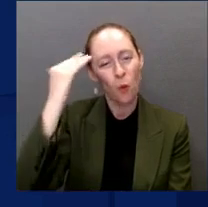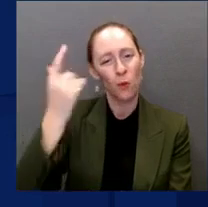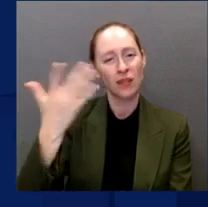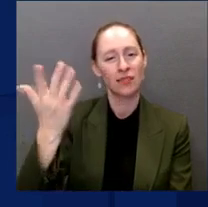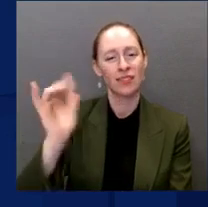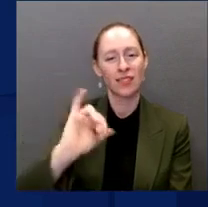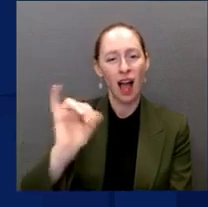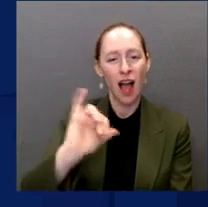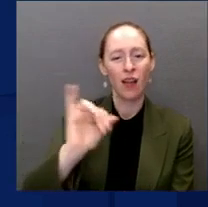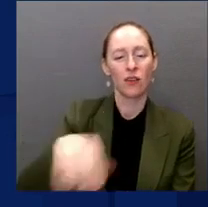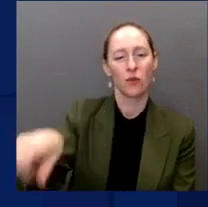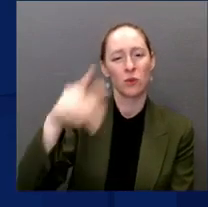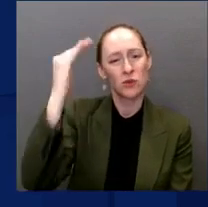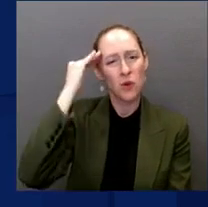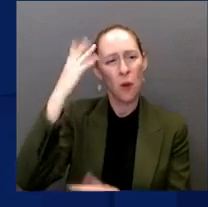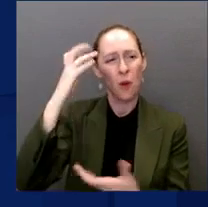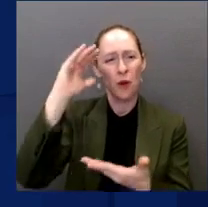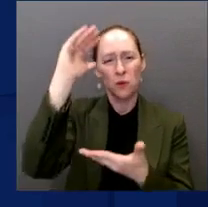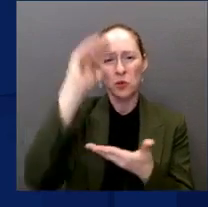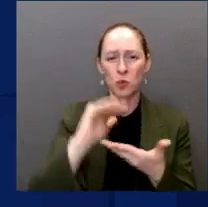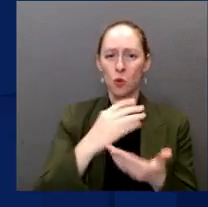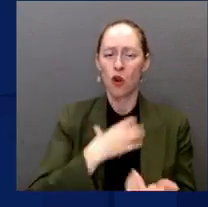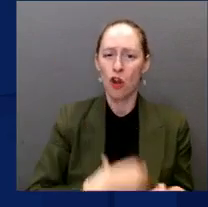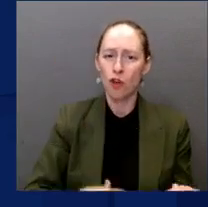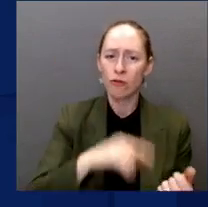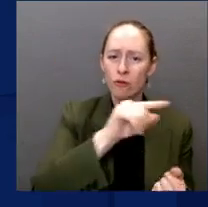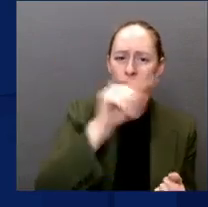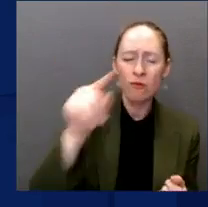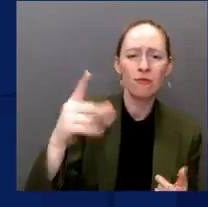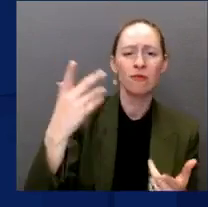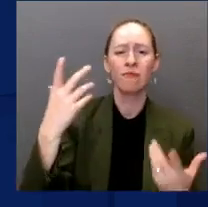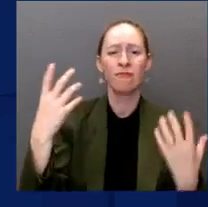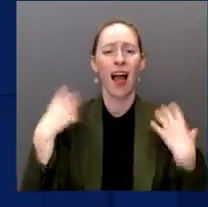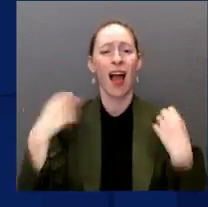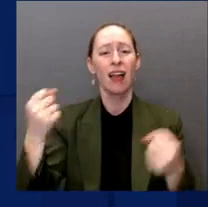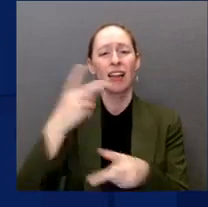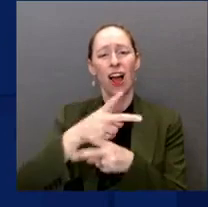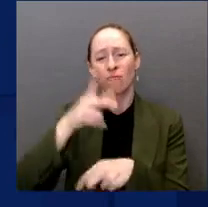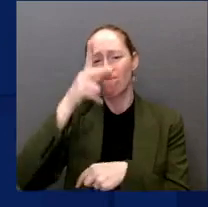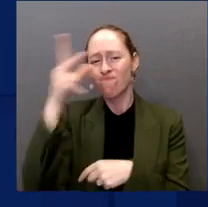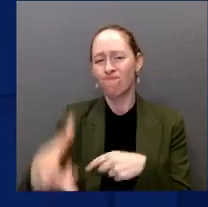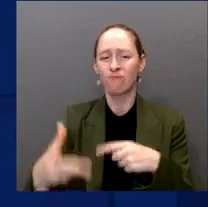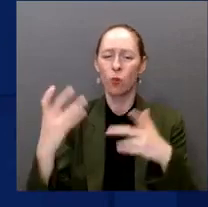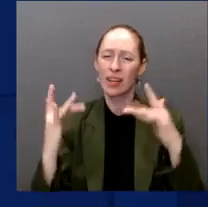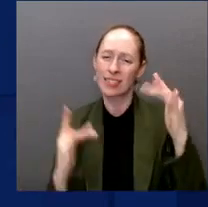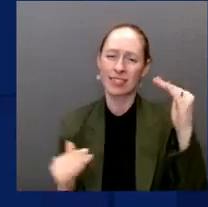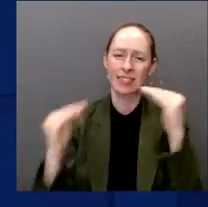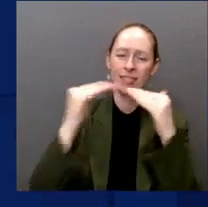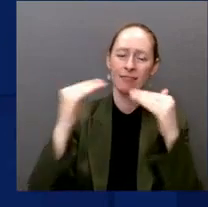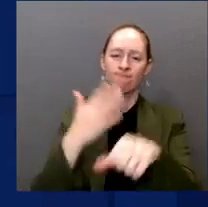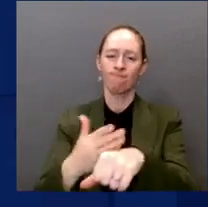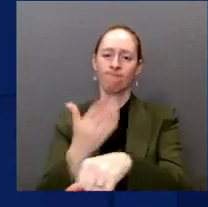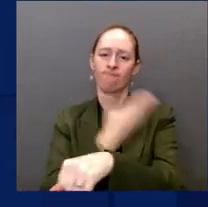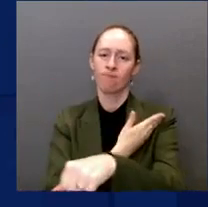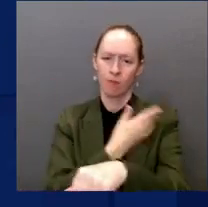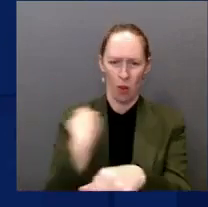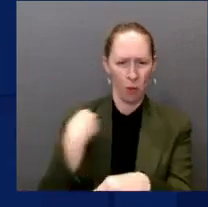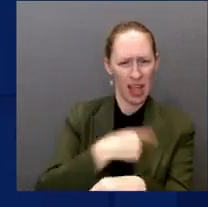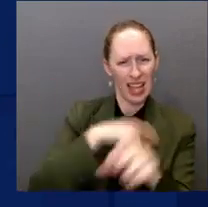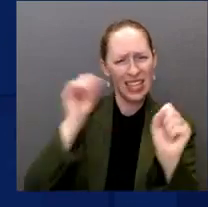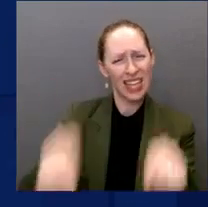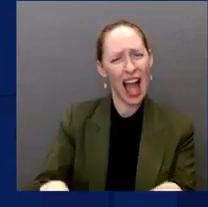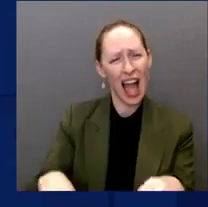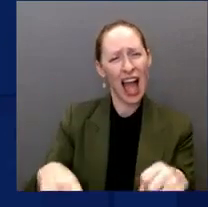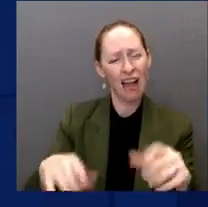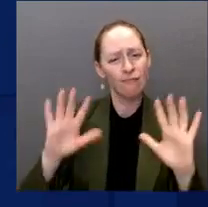disparities, demonstrating what is possible when we are guided by those with lived experience. Mr.